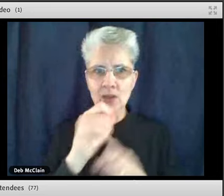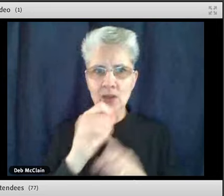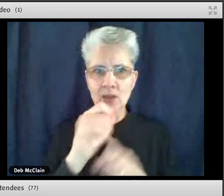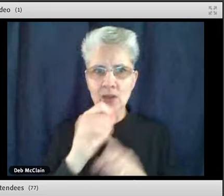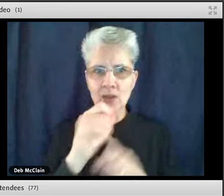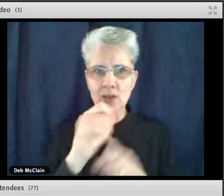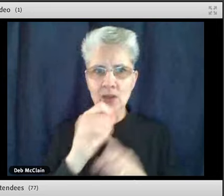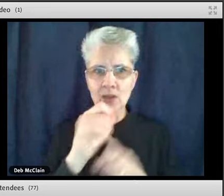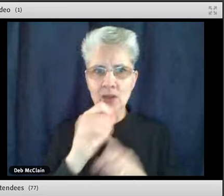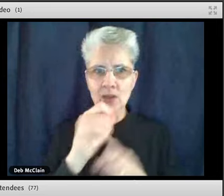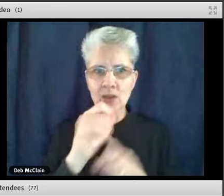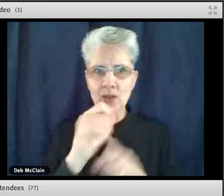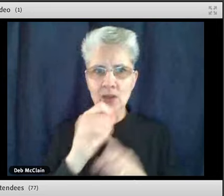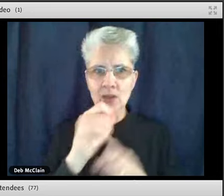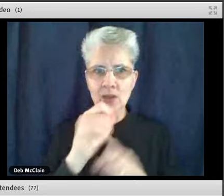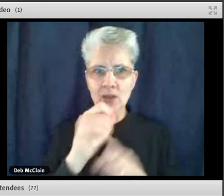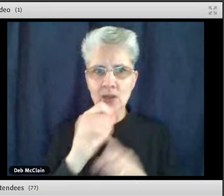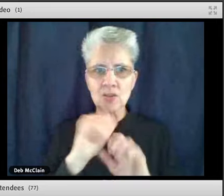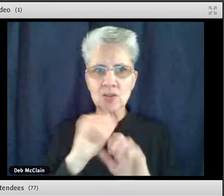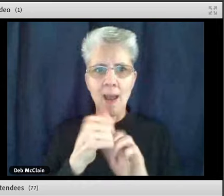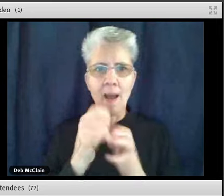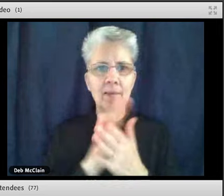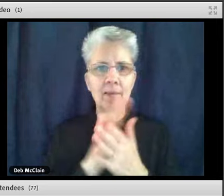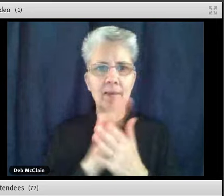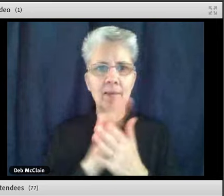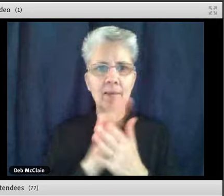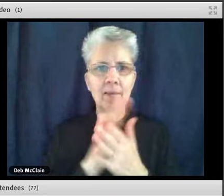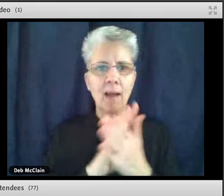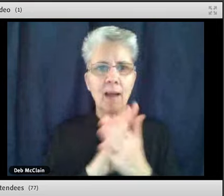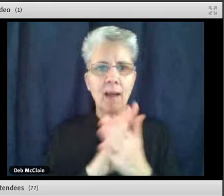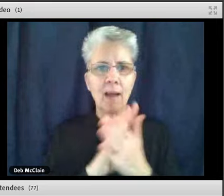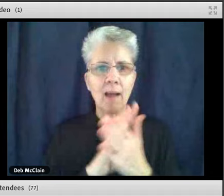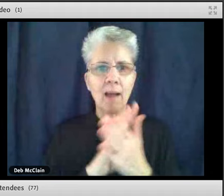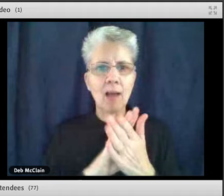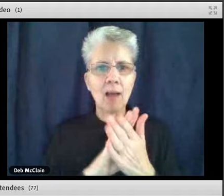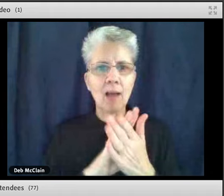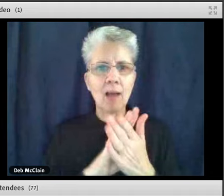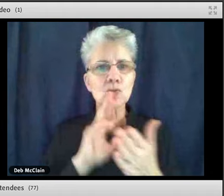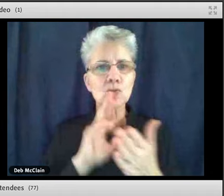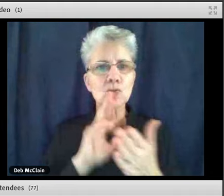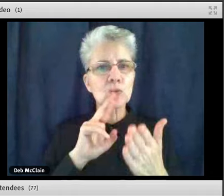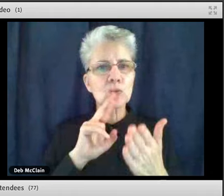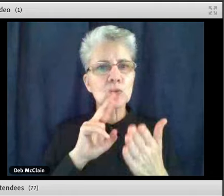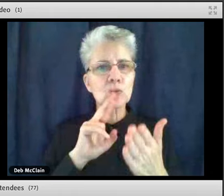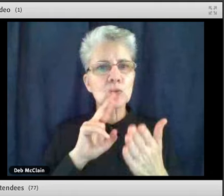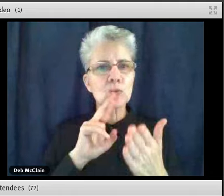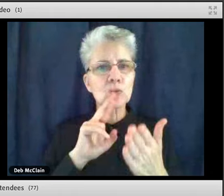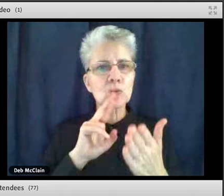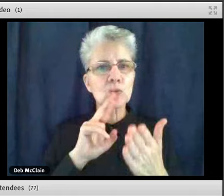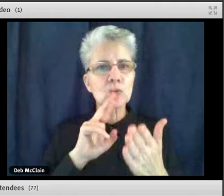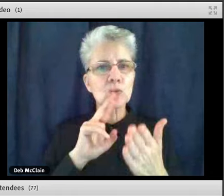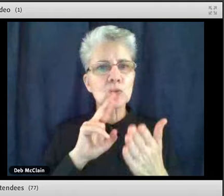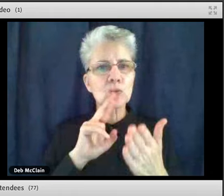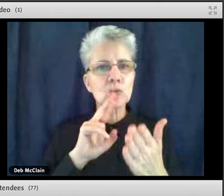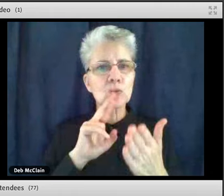librarians, bringing it home for the win, tips for parents keeping their own students on track and organized on the home front from tutor.com.